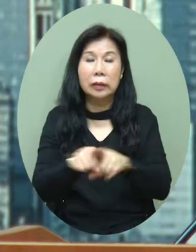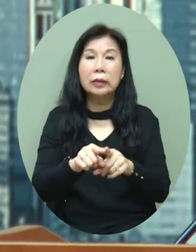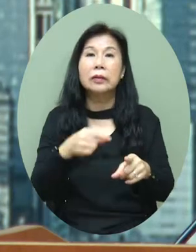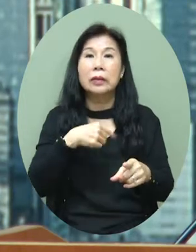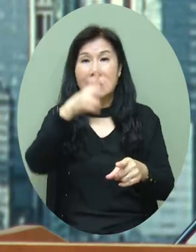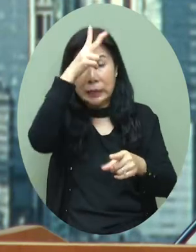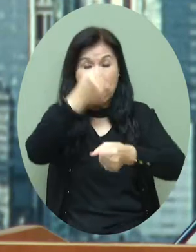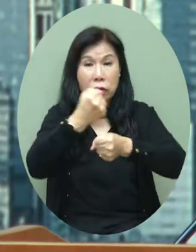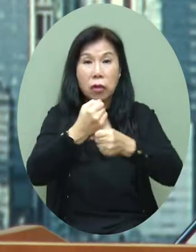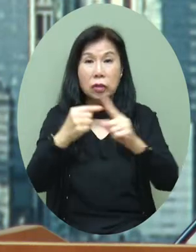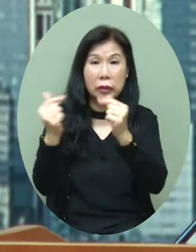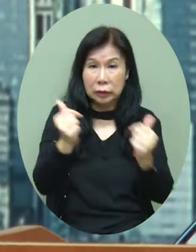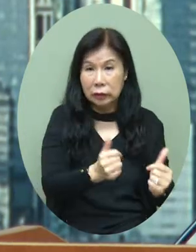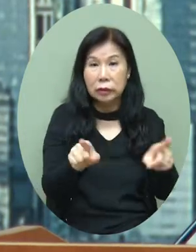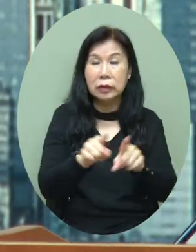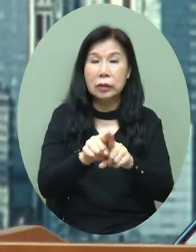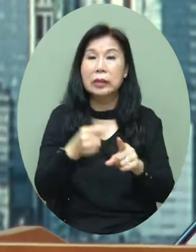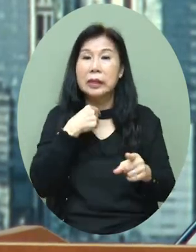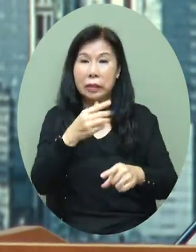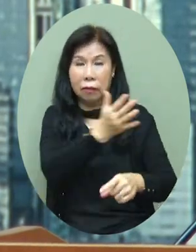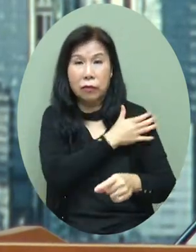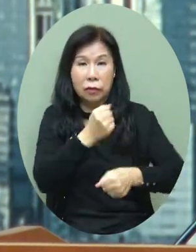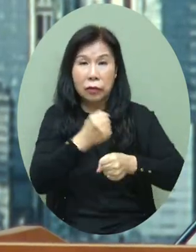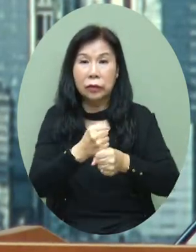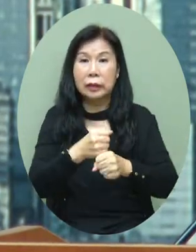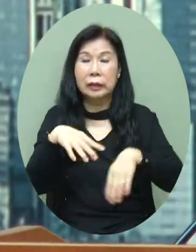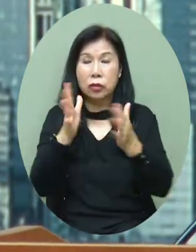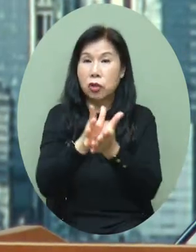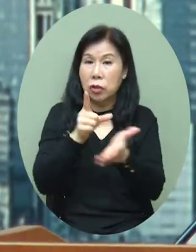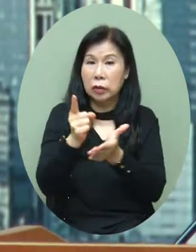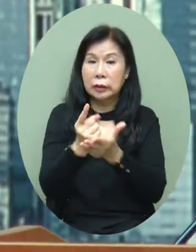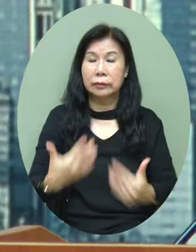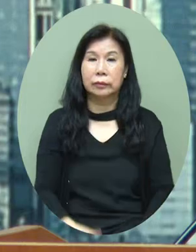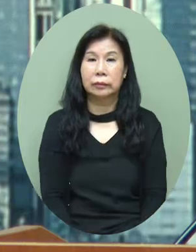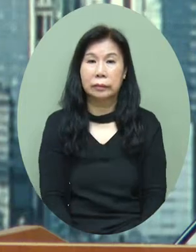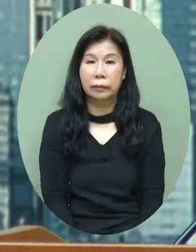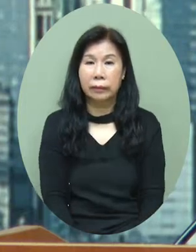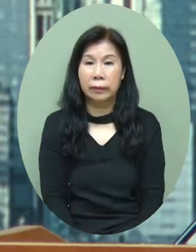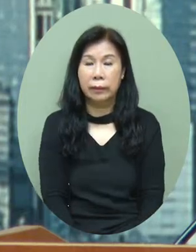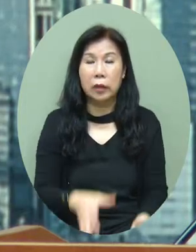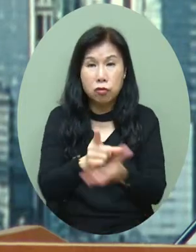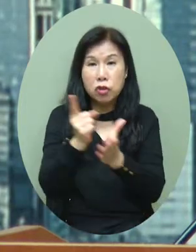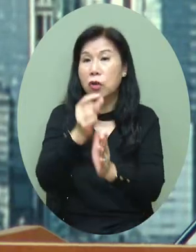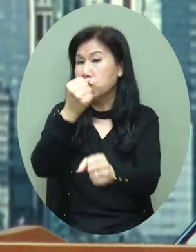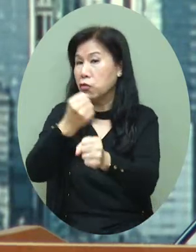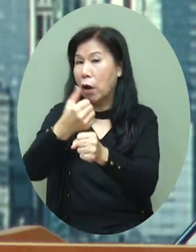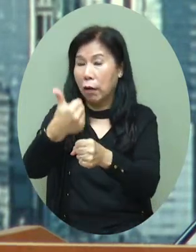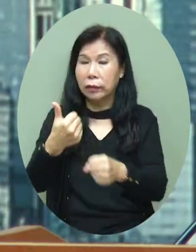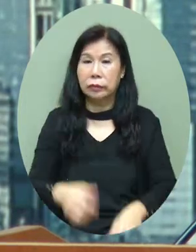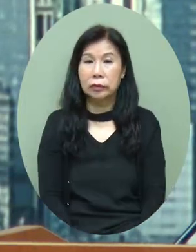the civil service to continue to discharge their duties professionally and efficiently to meet public